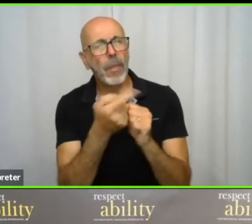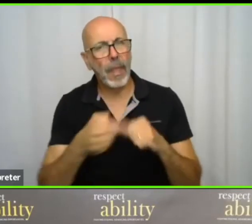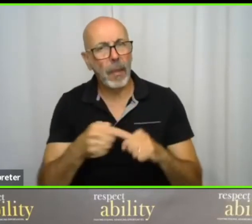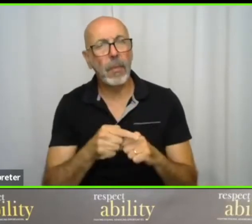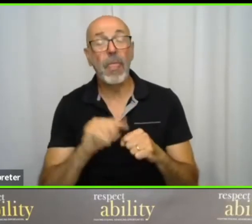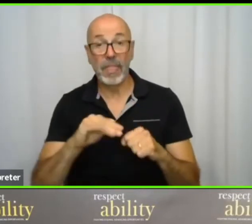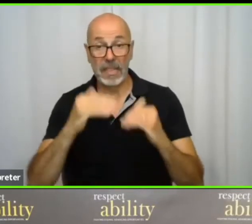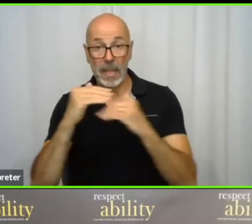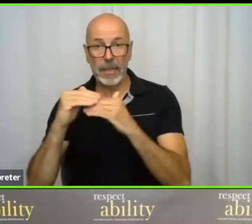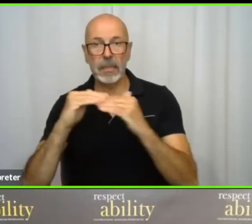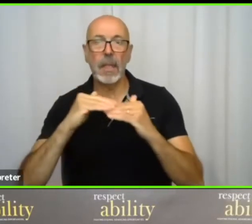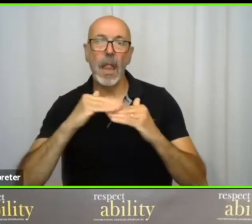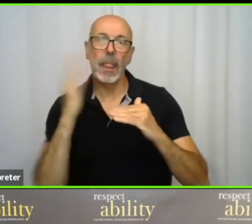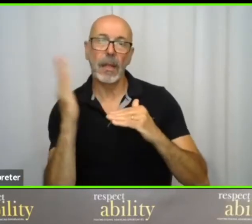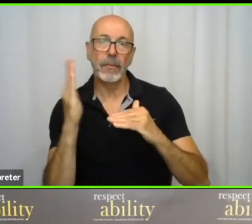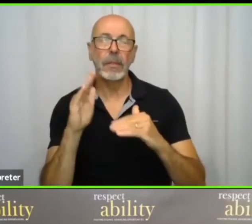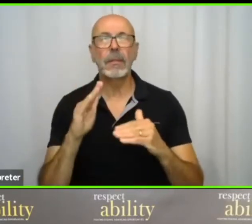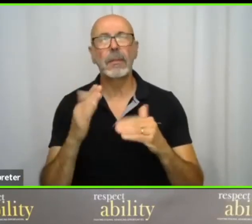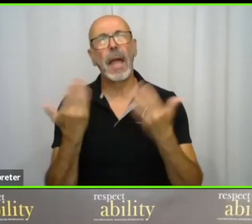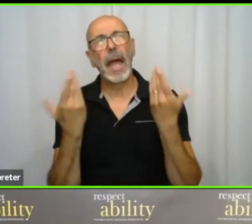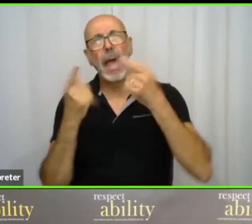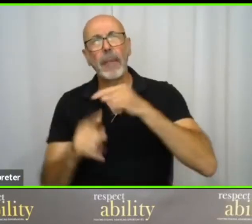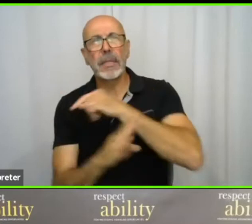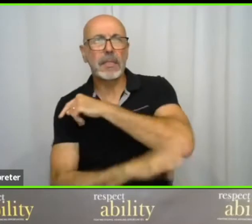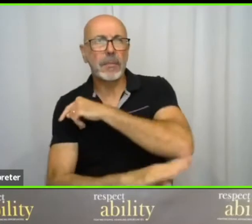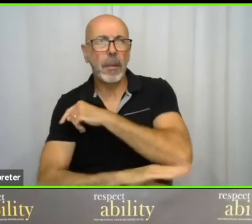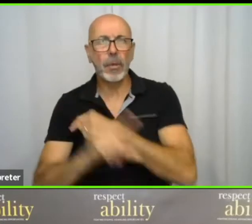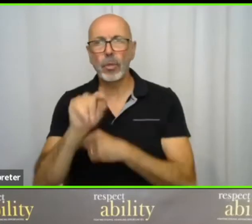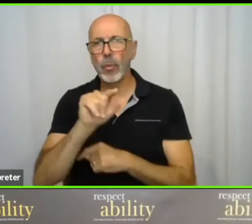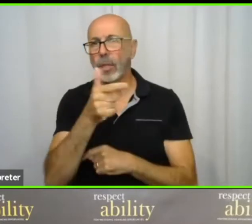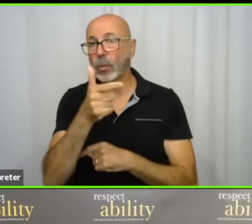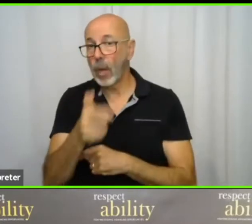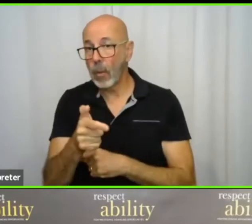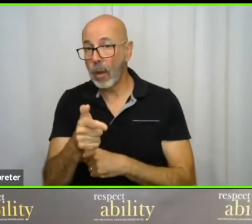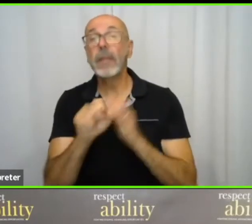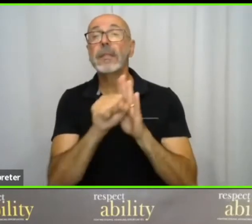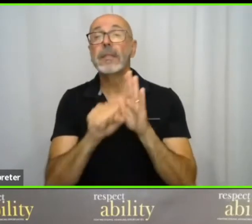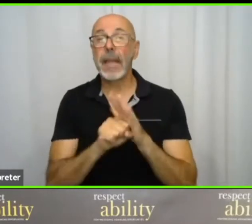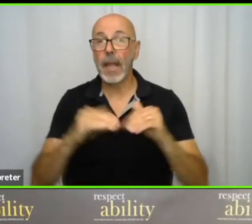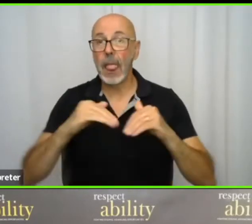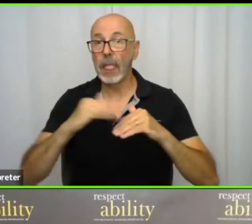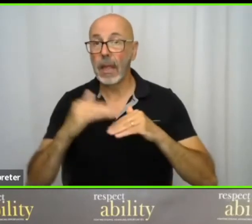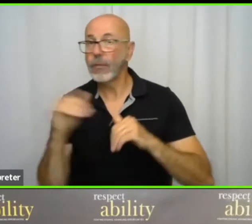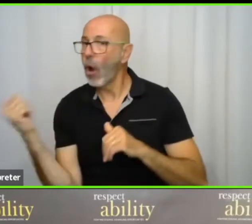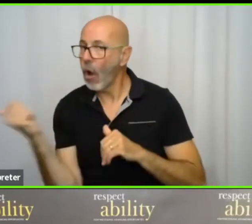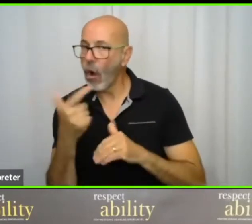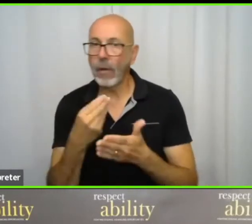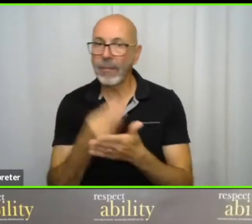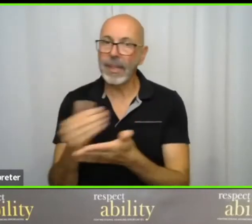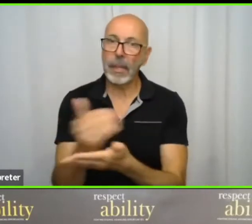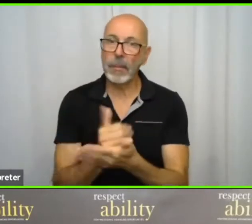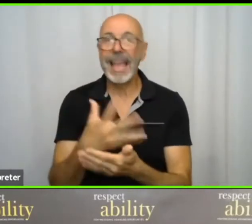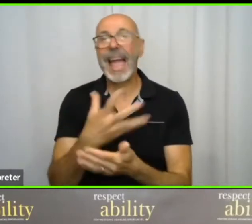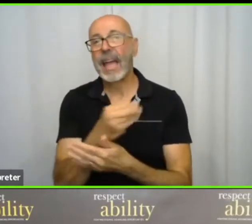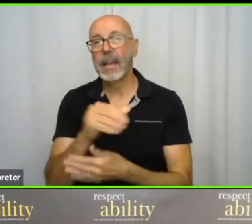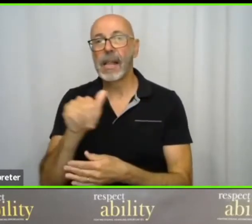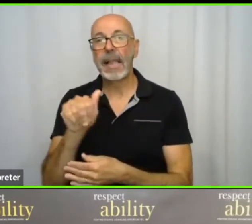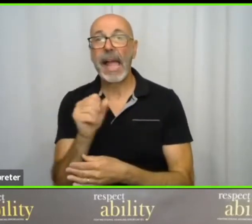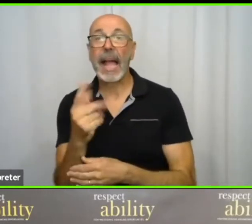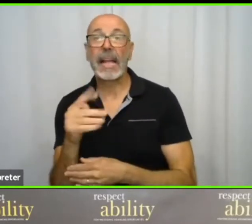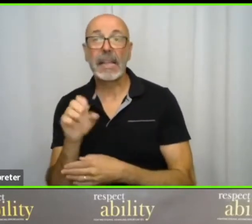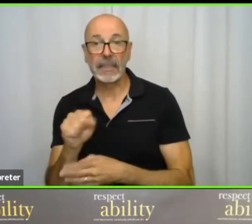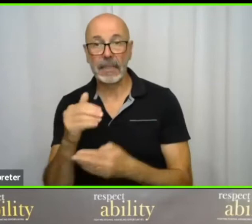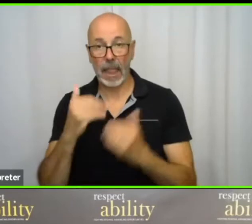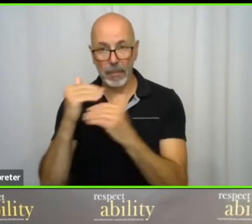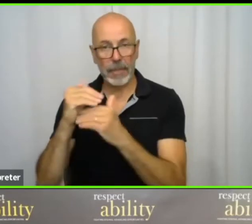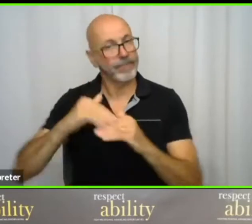limits. In September 2021, we got the state to agree to lift all income and asset limits. They agreed to